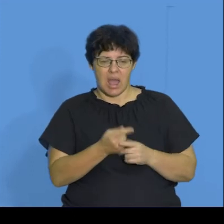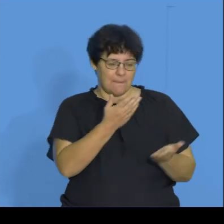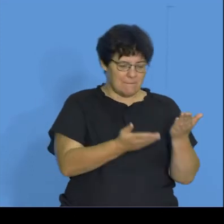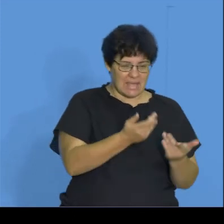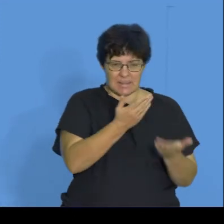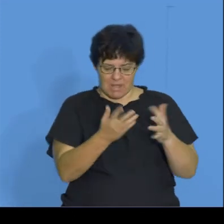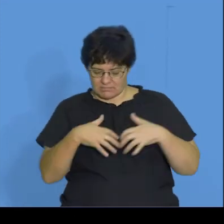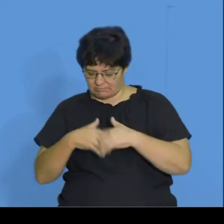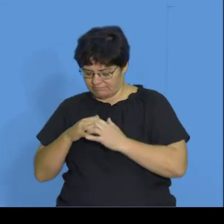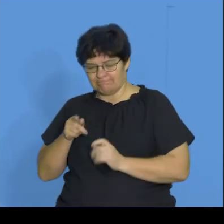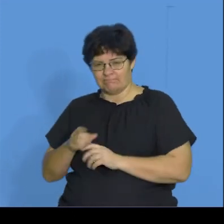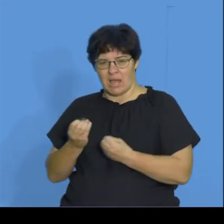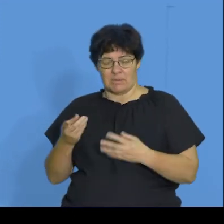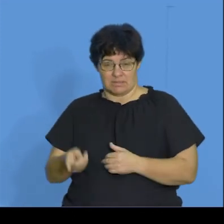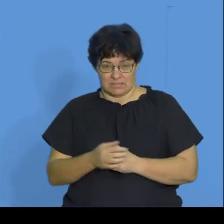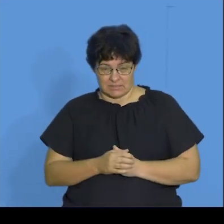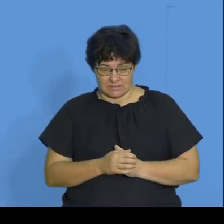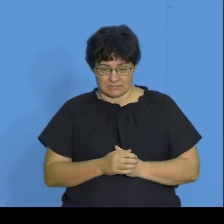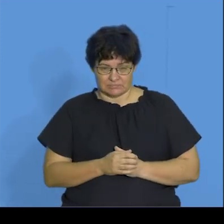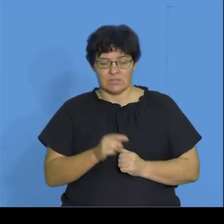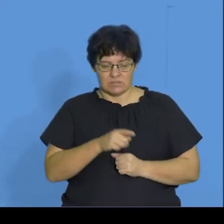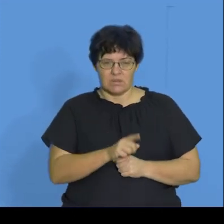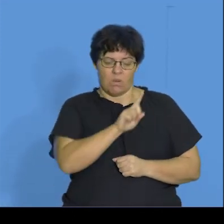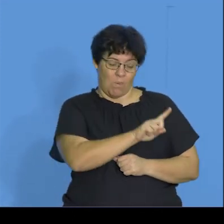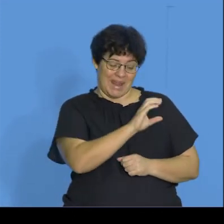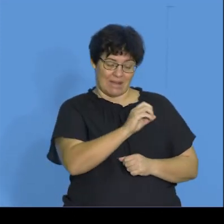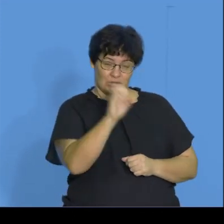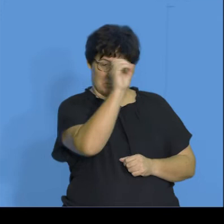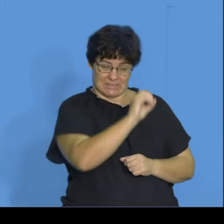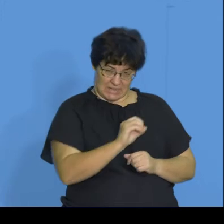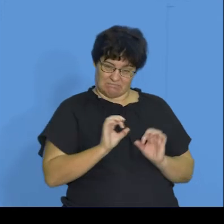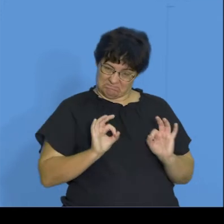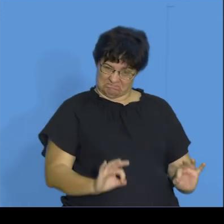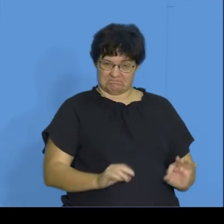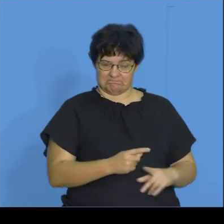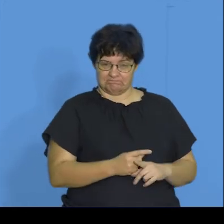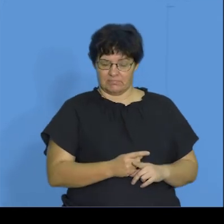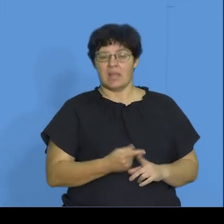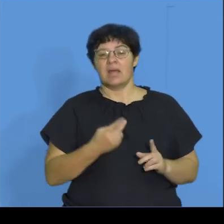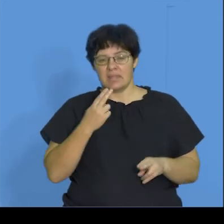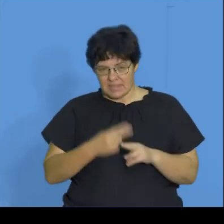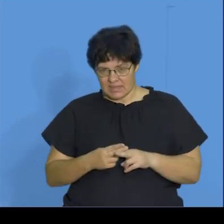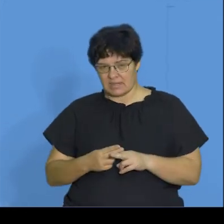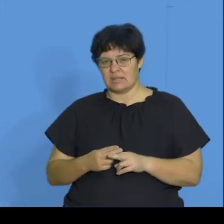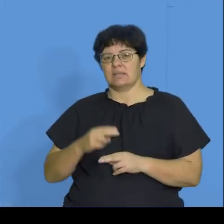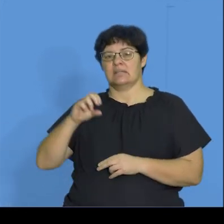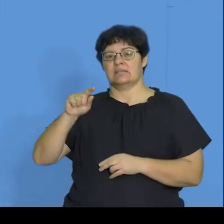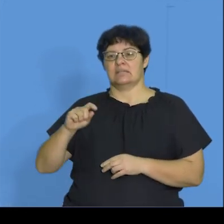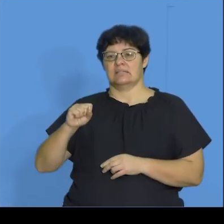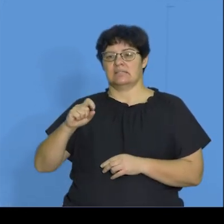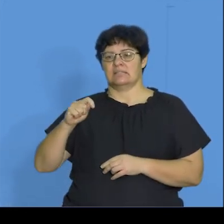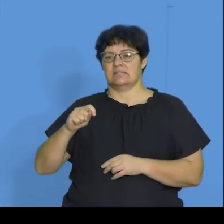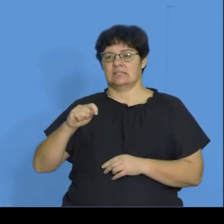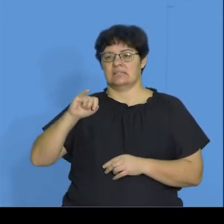okay? So the product is assumed to be 100% pure, right? And then we can carry out the stoichiometric, now working backwards,